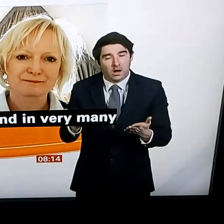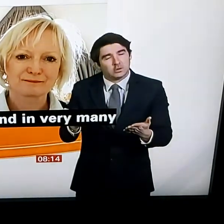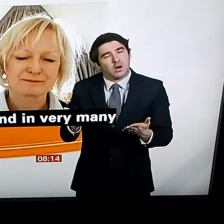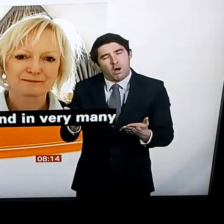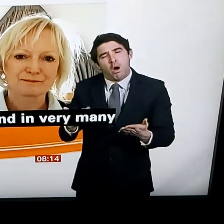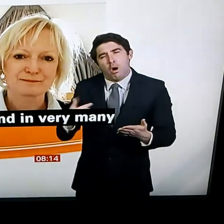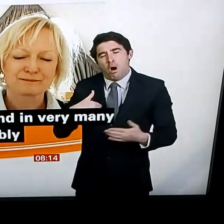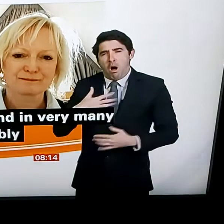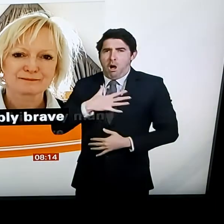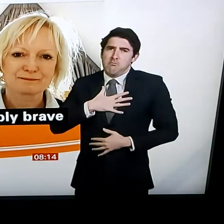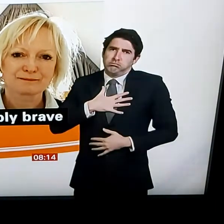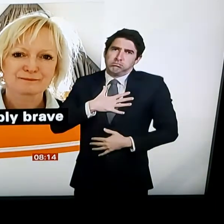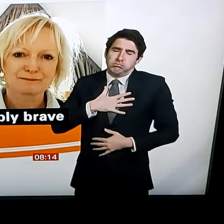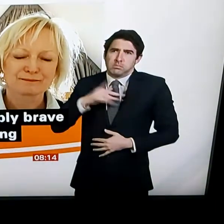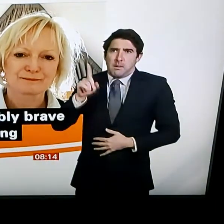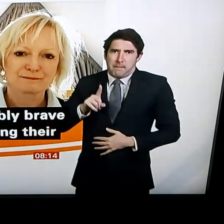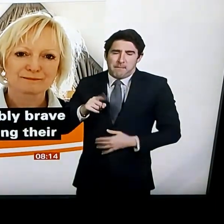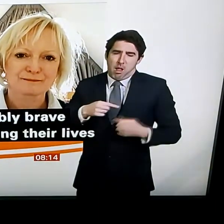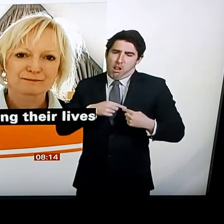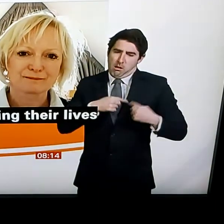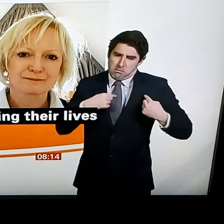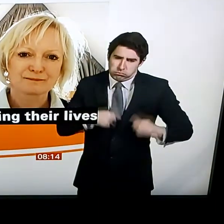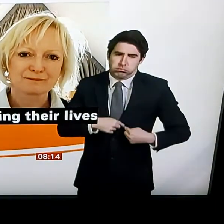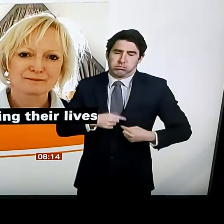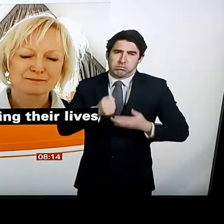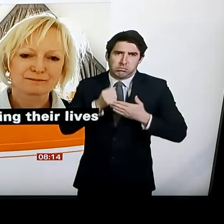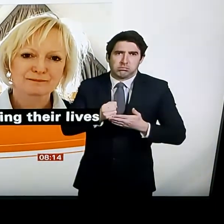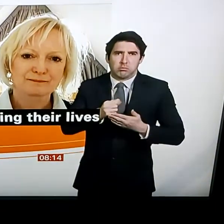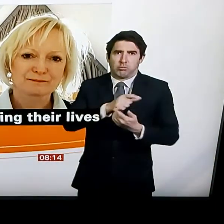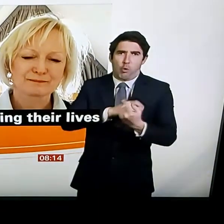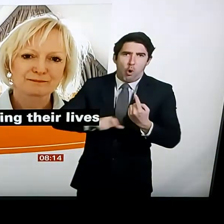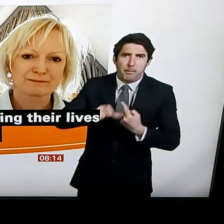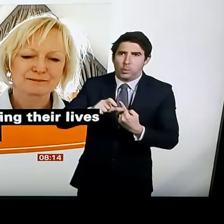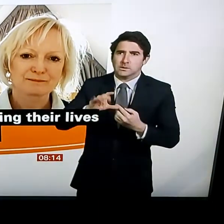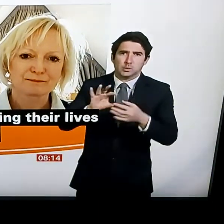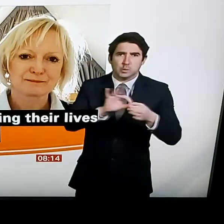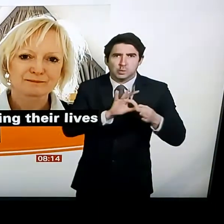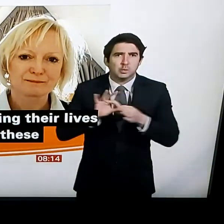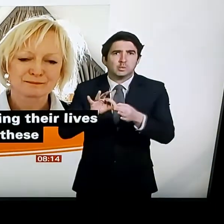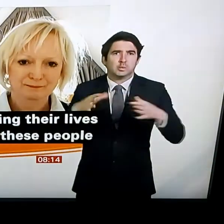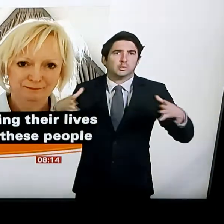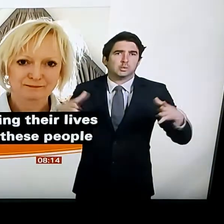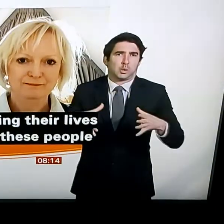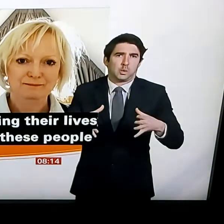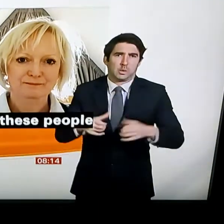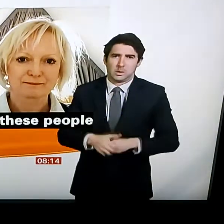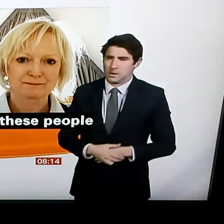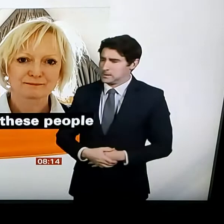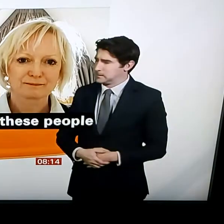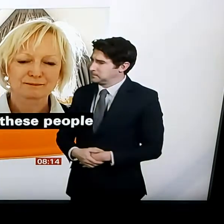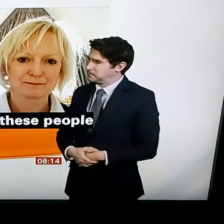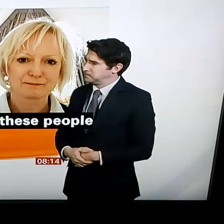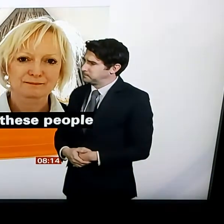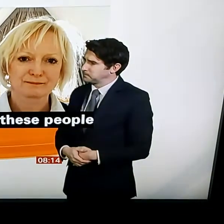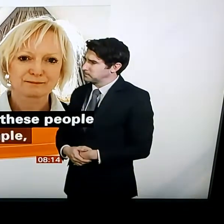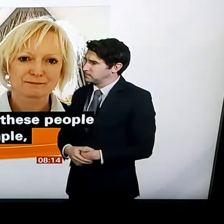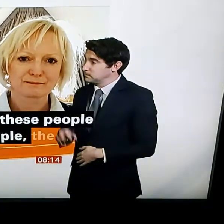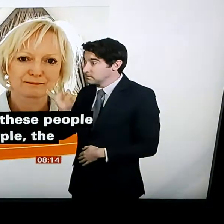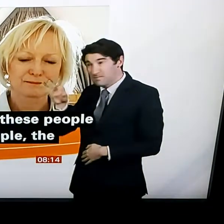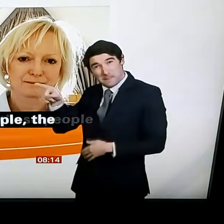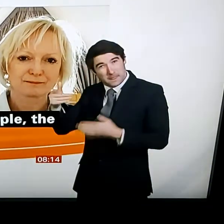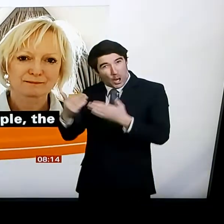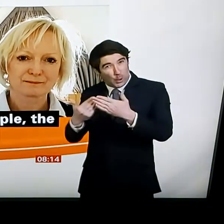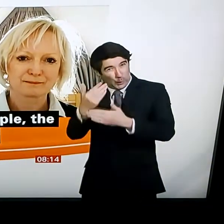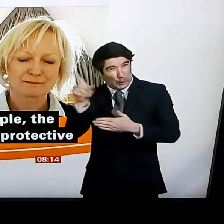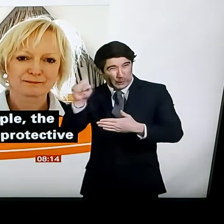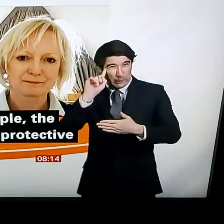lives on the front line, actually. And will these people who go into, for example, a Nightingale, have the protective equipment that they need? And will they be,